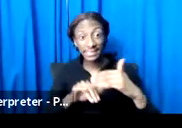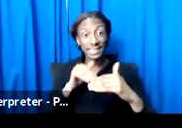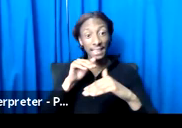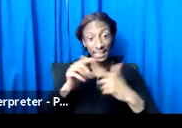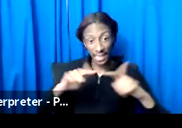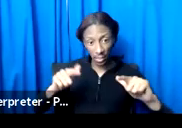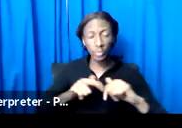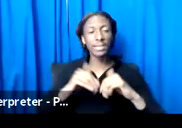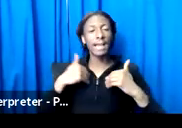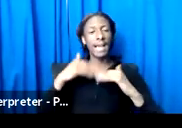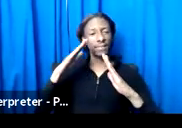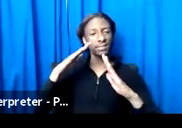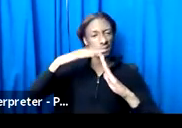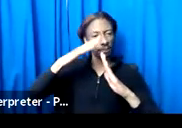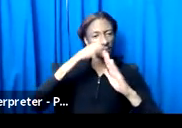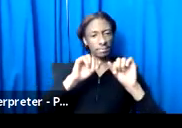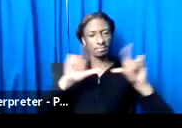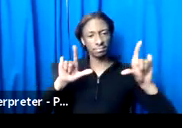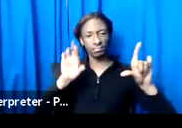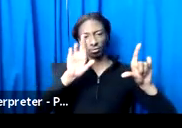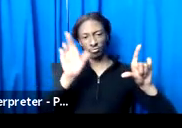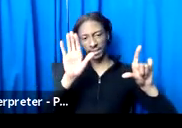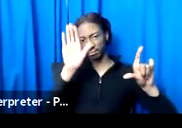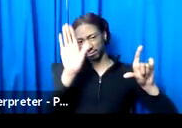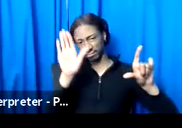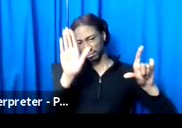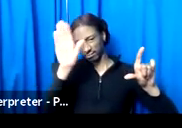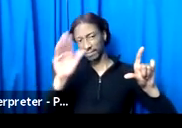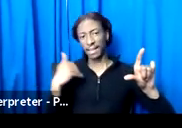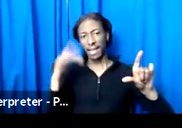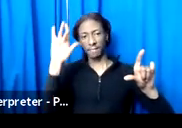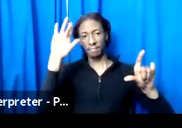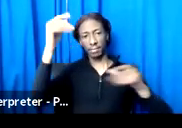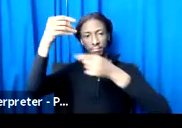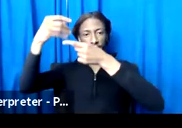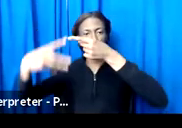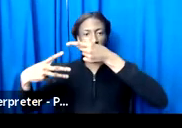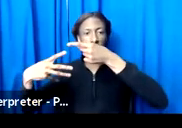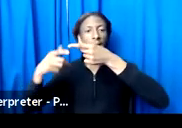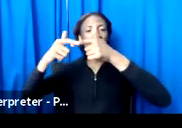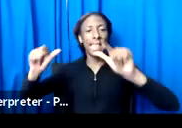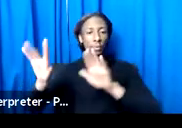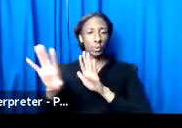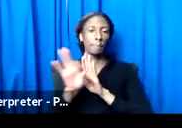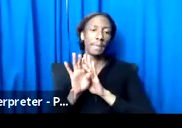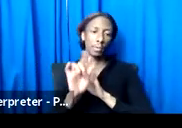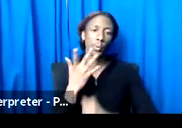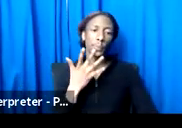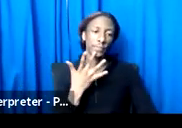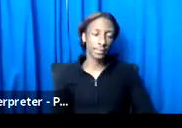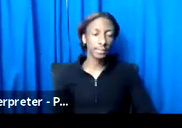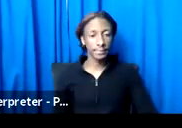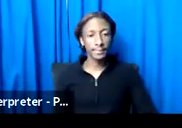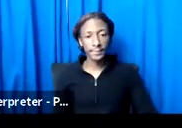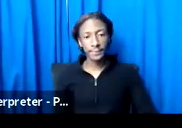but it's at the top of the page to the right. There's a pull down menu with languages, and you select the language that you would like to see the